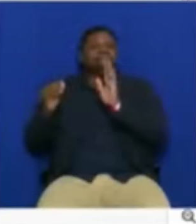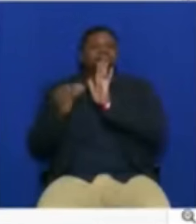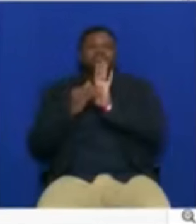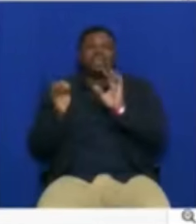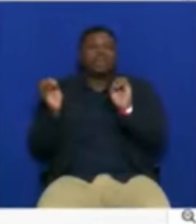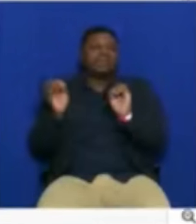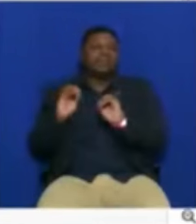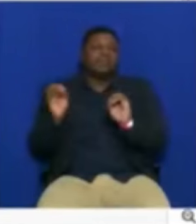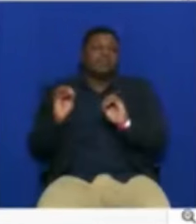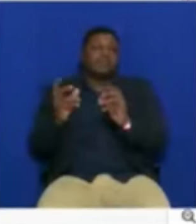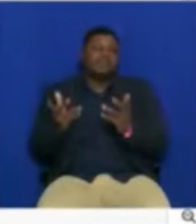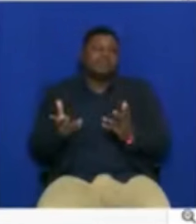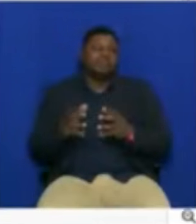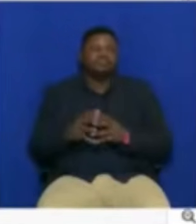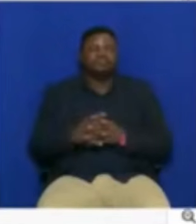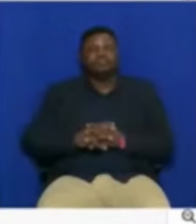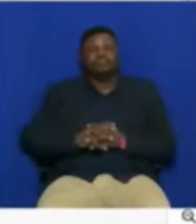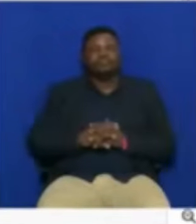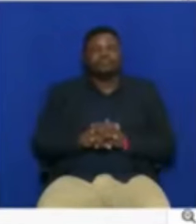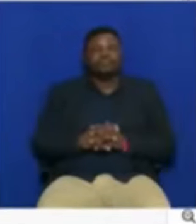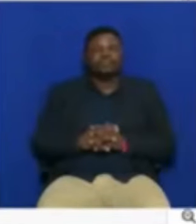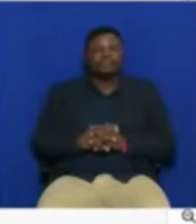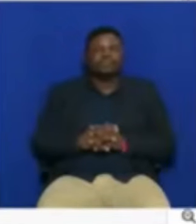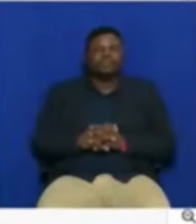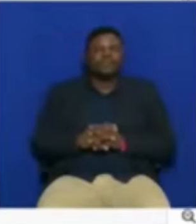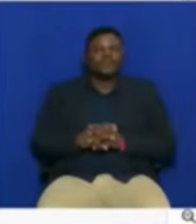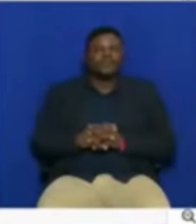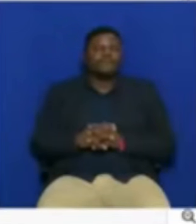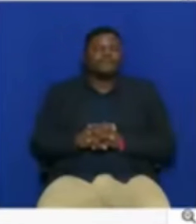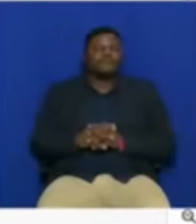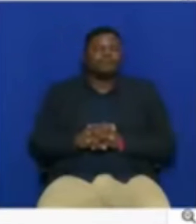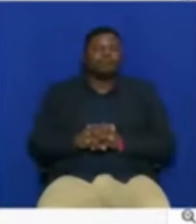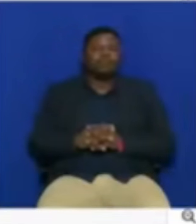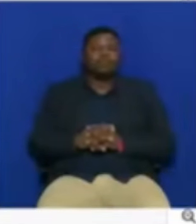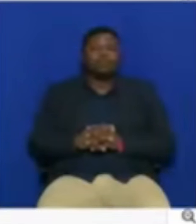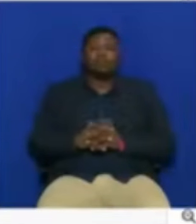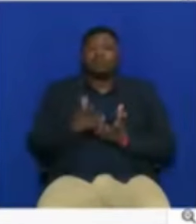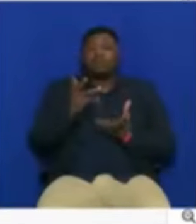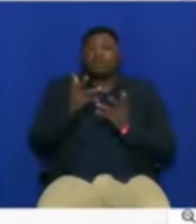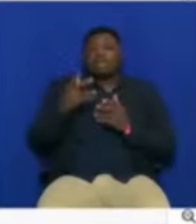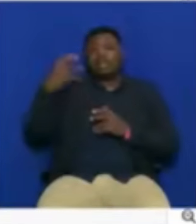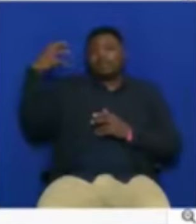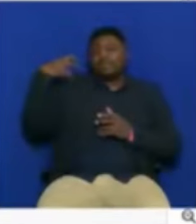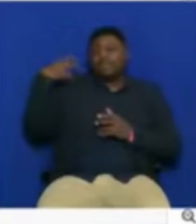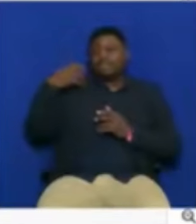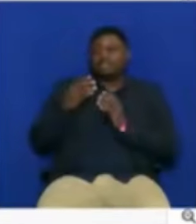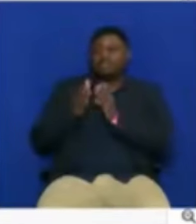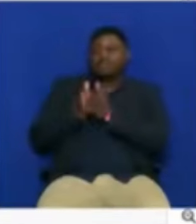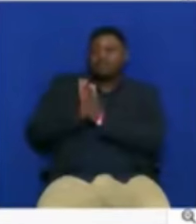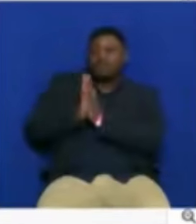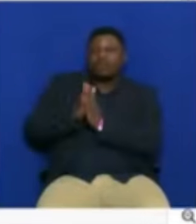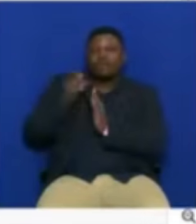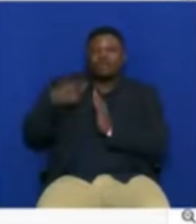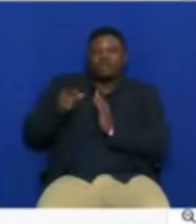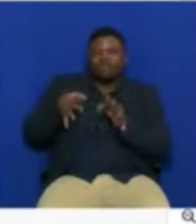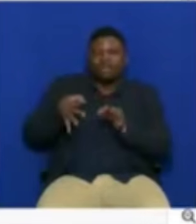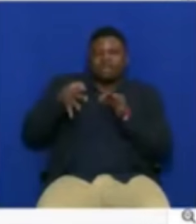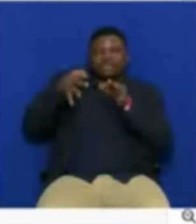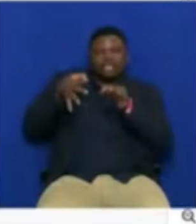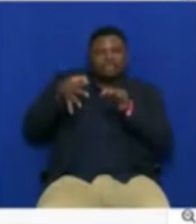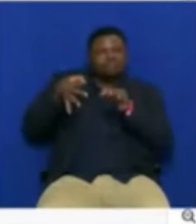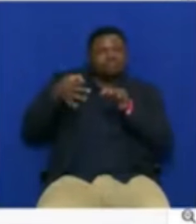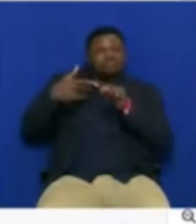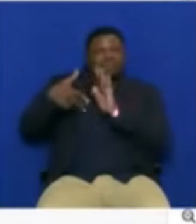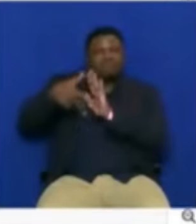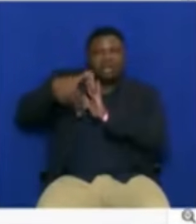minister granted the request of an extension, I don't know. I can't tell from this batch of documents. So I then look